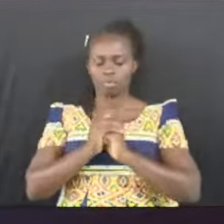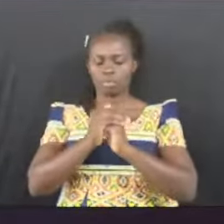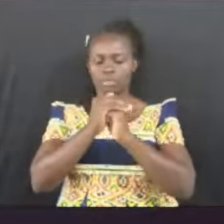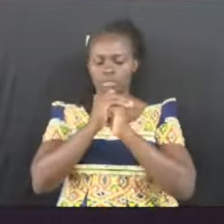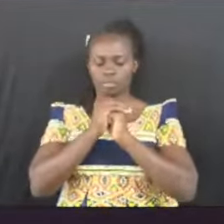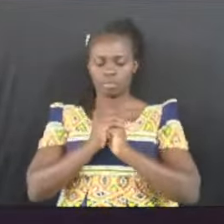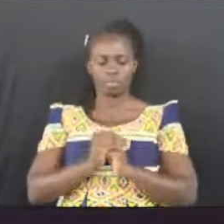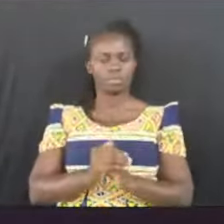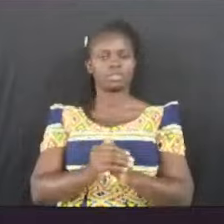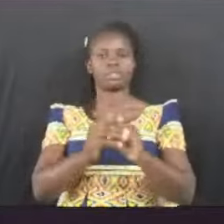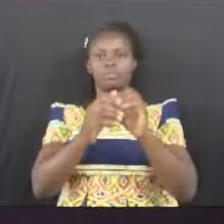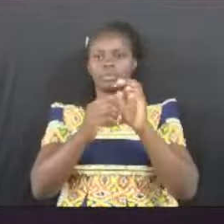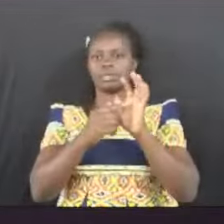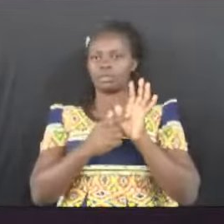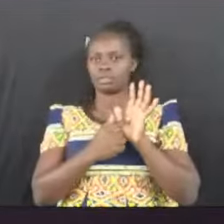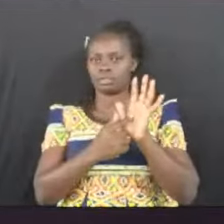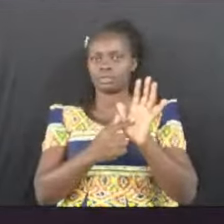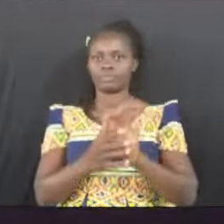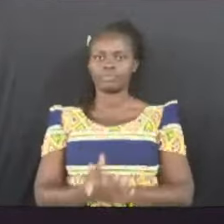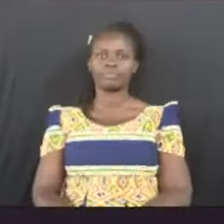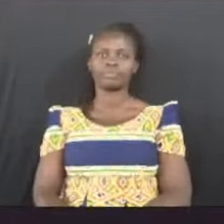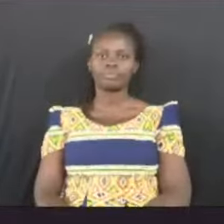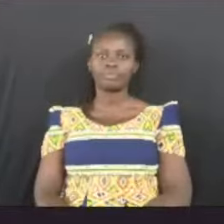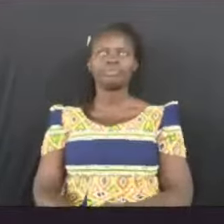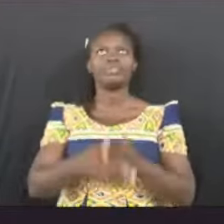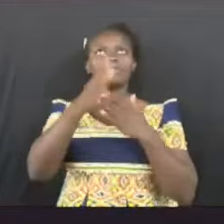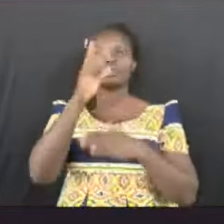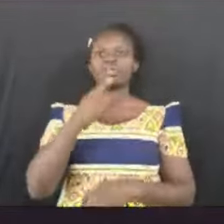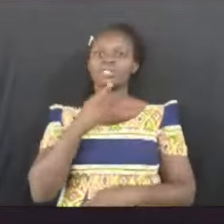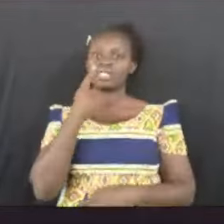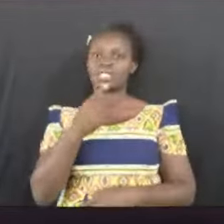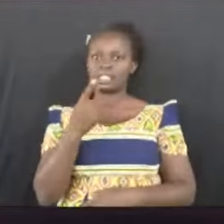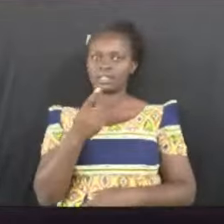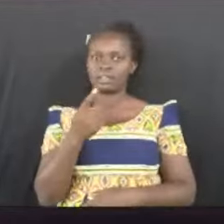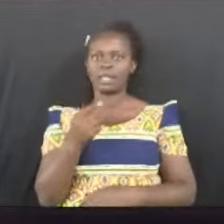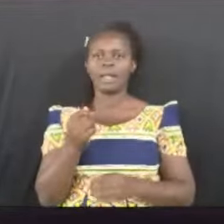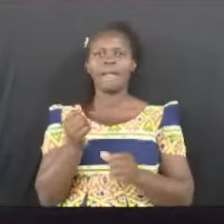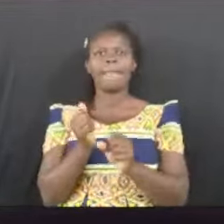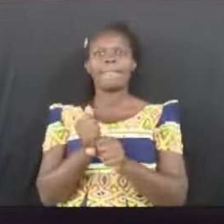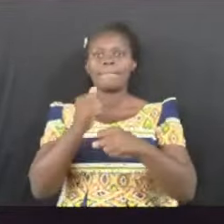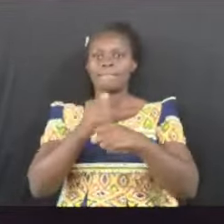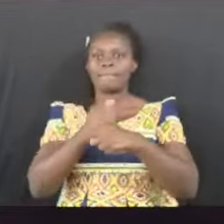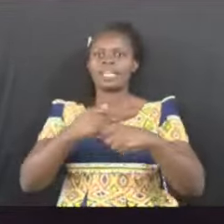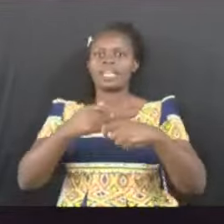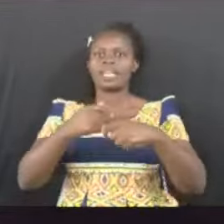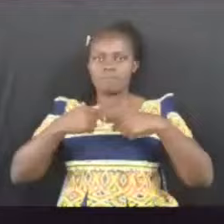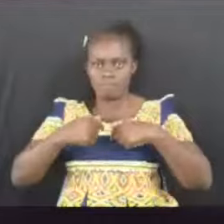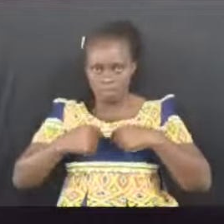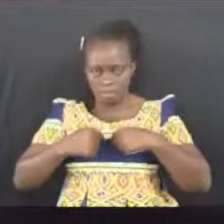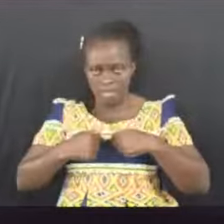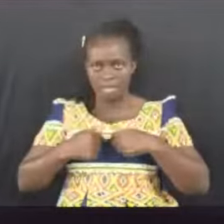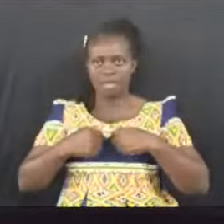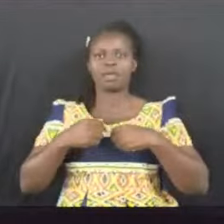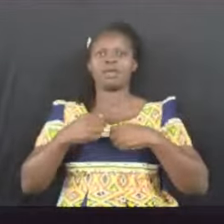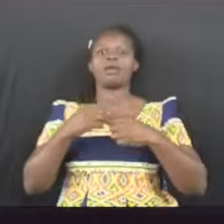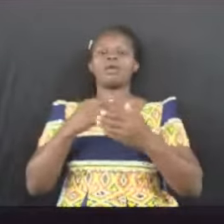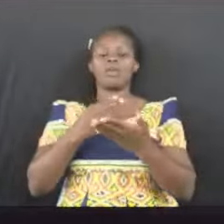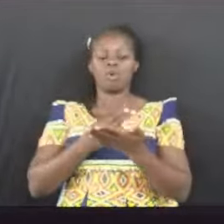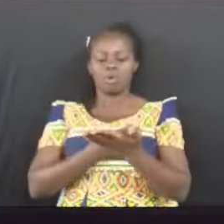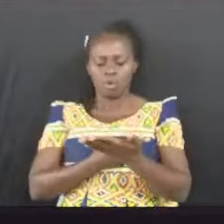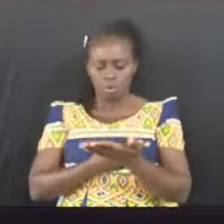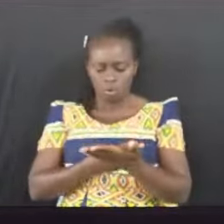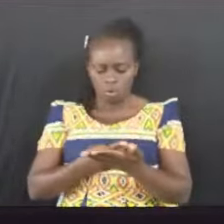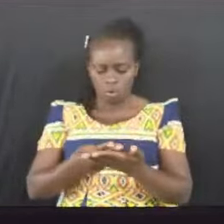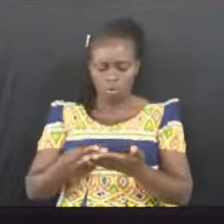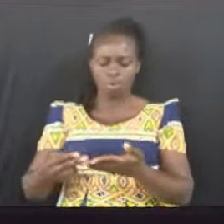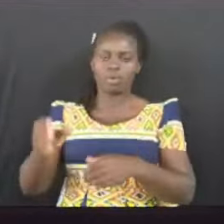said, let them make me a sanctuary, and I will dwell in their midst. So the whole book of Exodus, you find